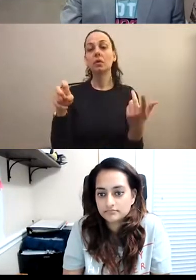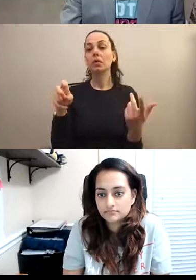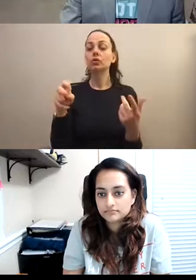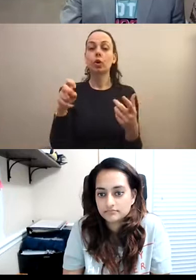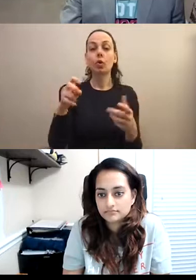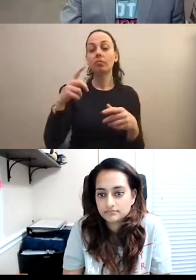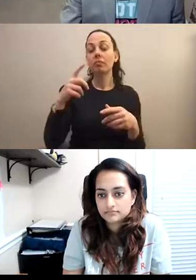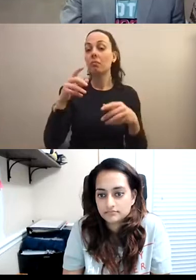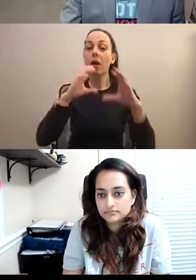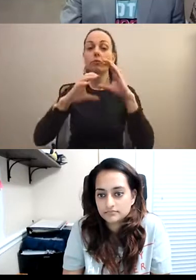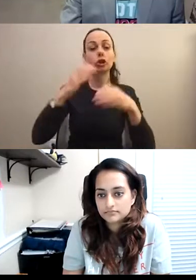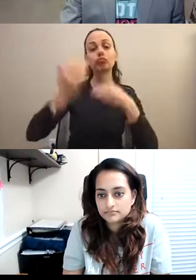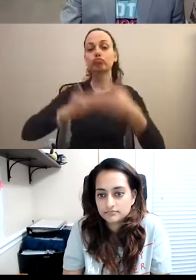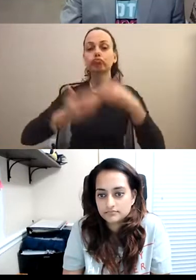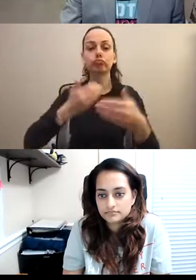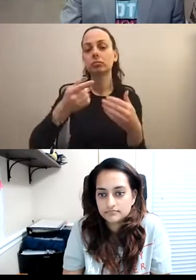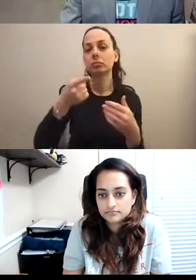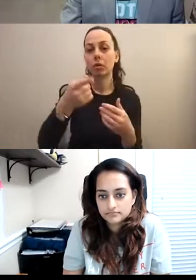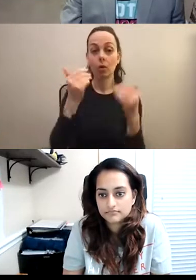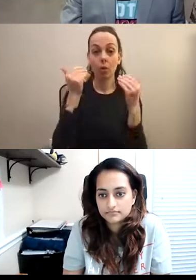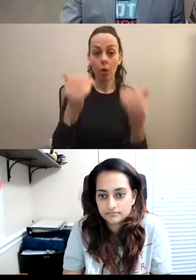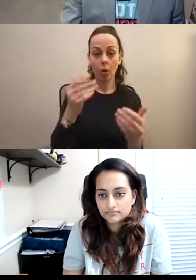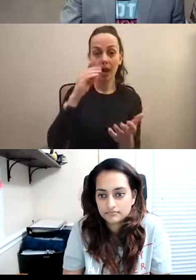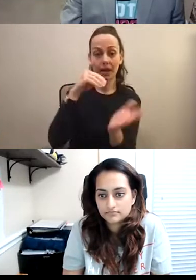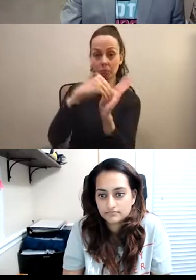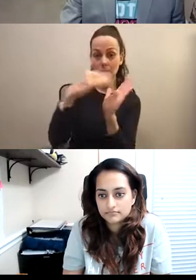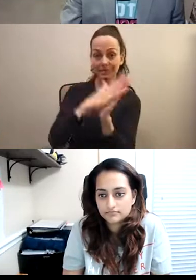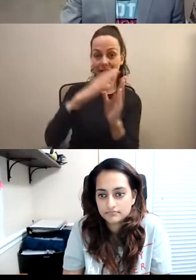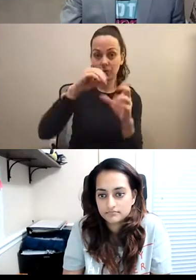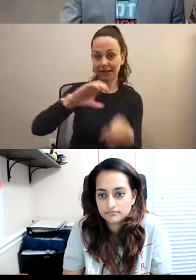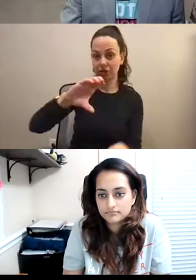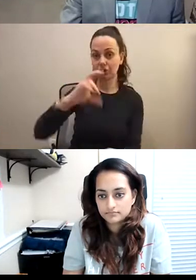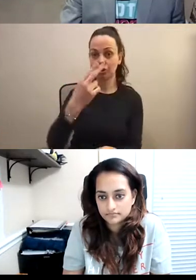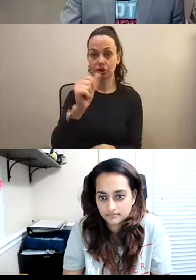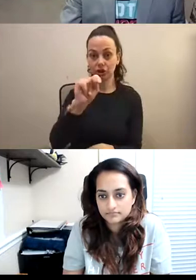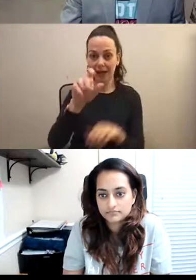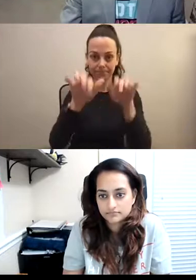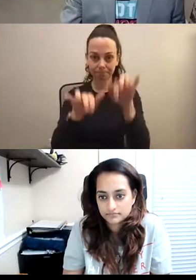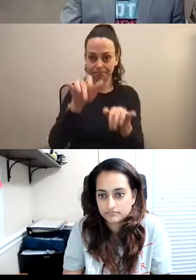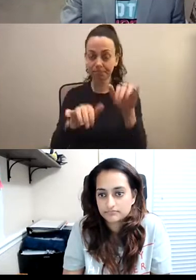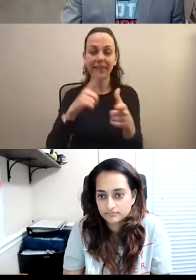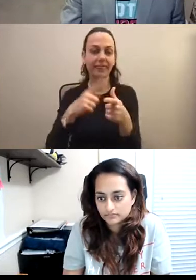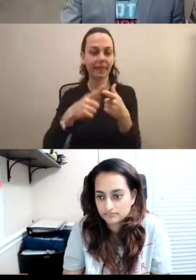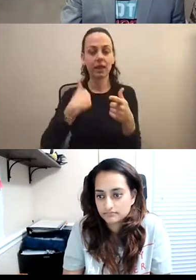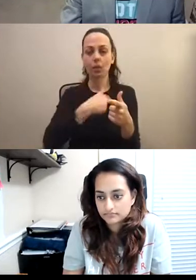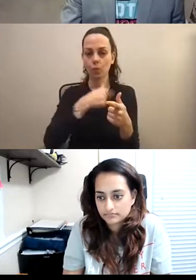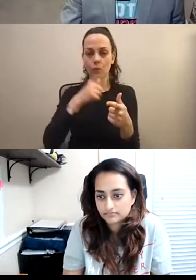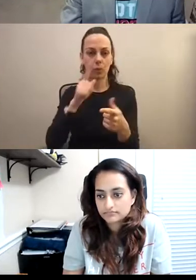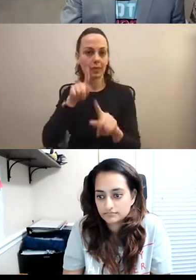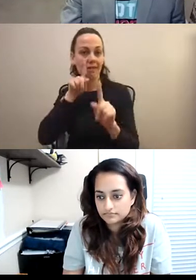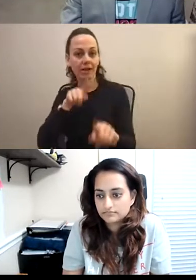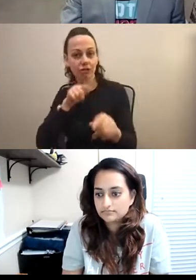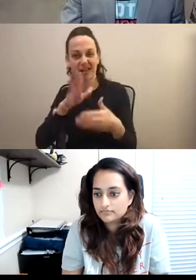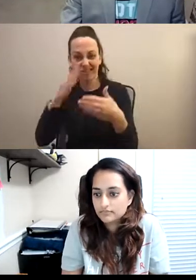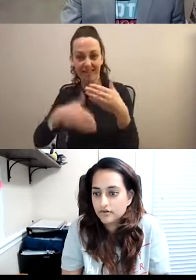conversation flows, go ahead and put them in the chat box and we will answer them at the end of the